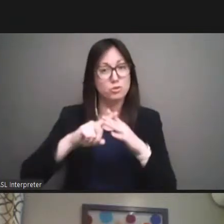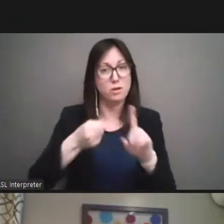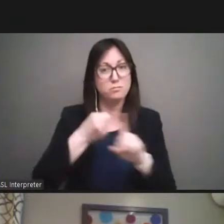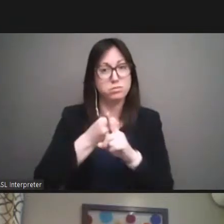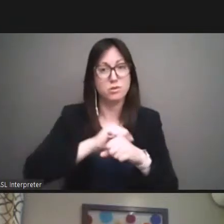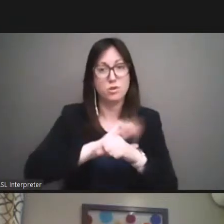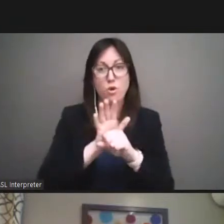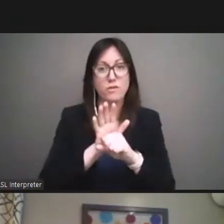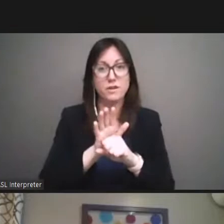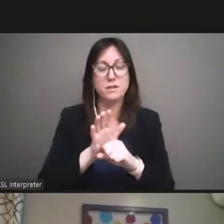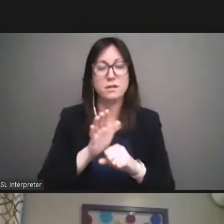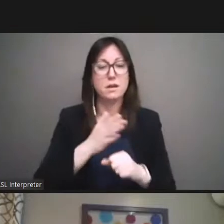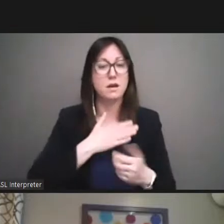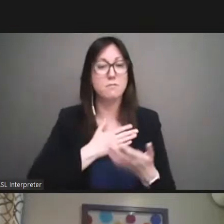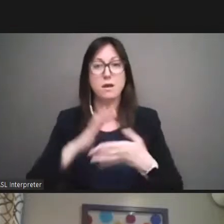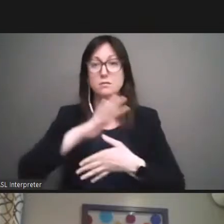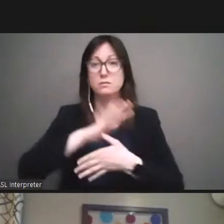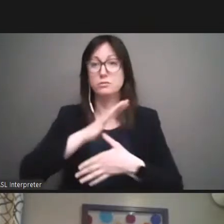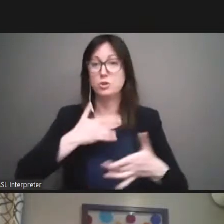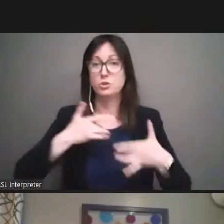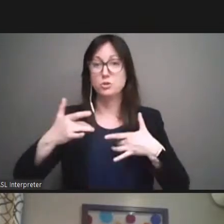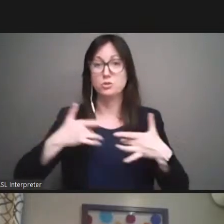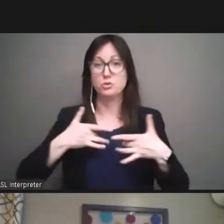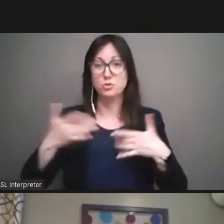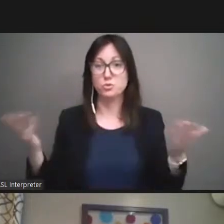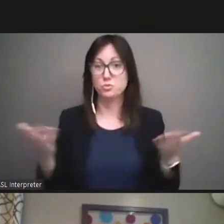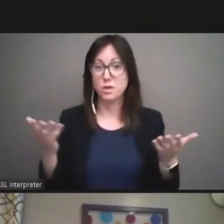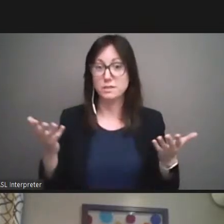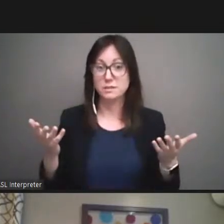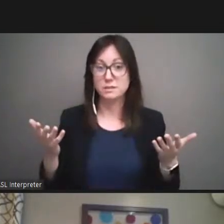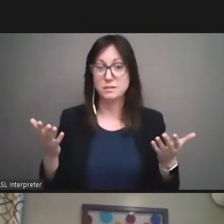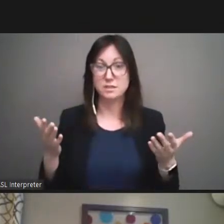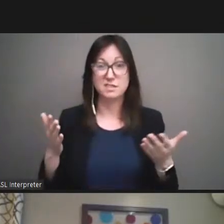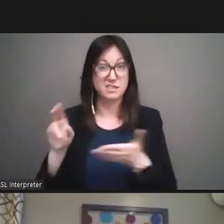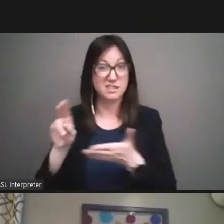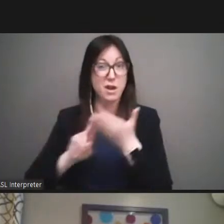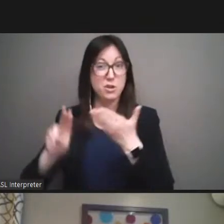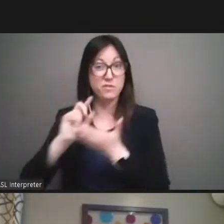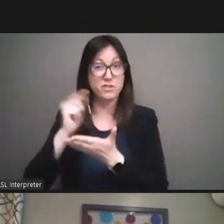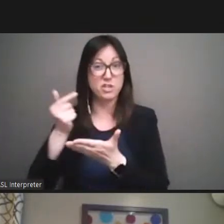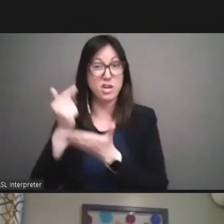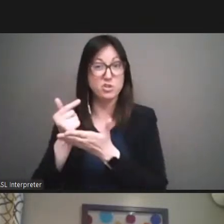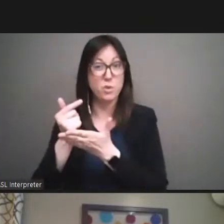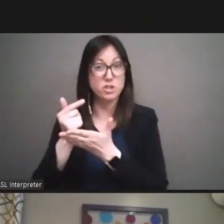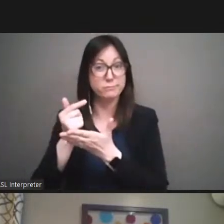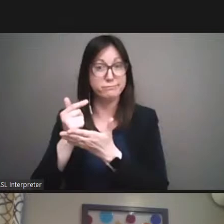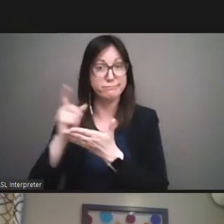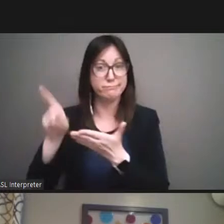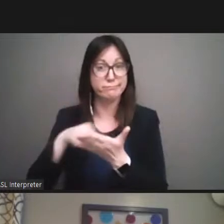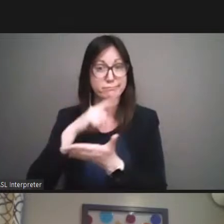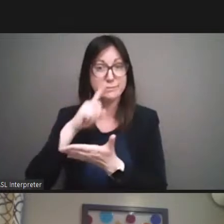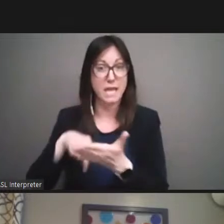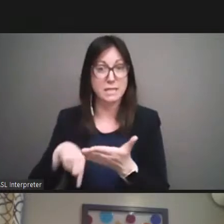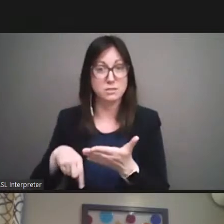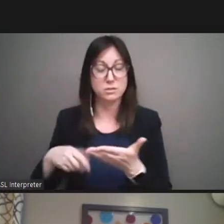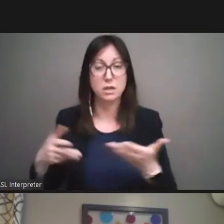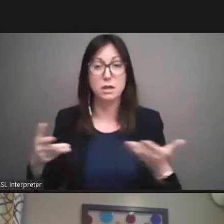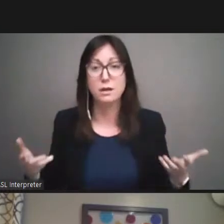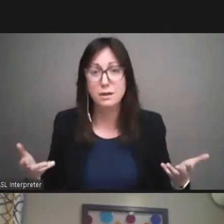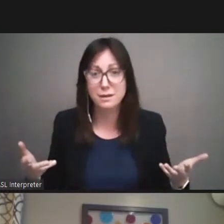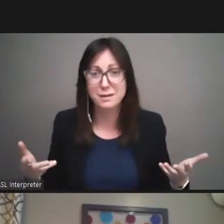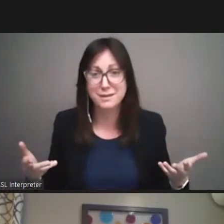most immediately concerned with the fact that my university graduation was canceled. And that was